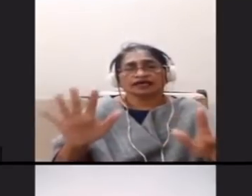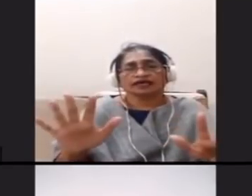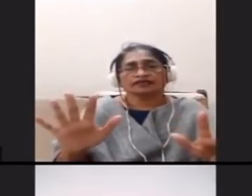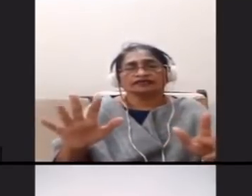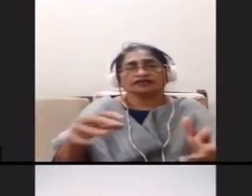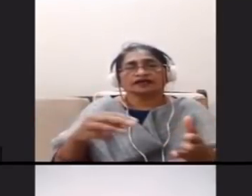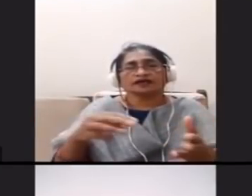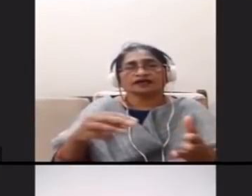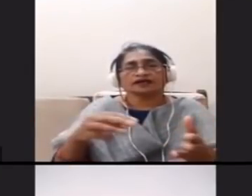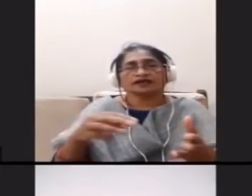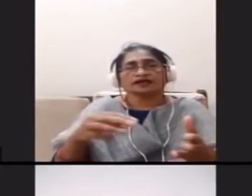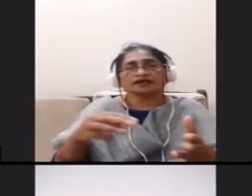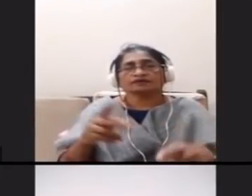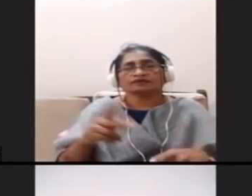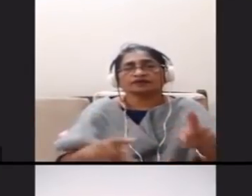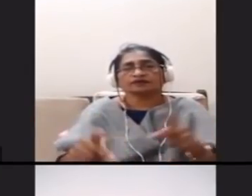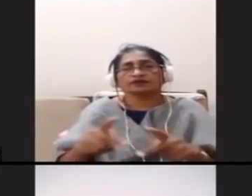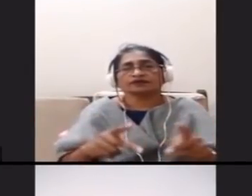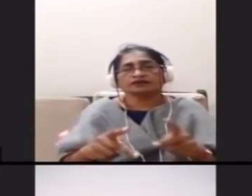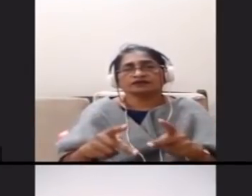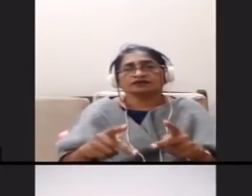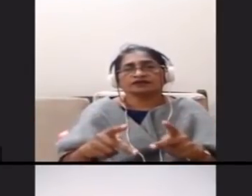over a billion plus people,